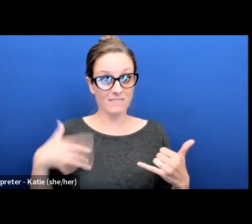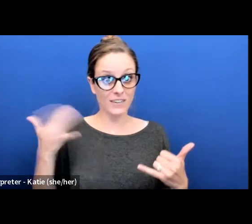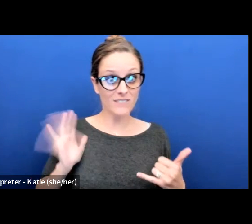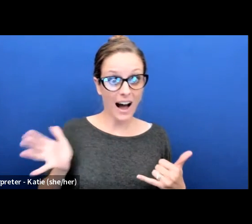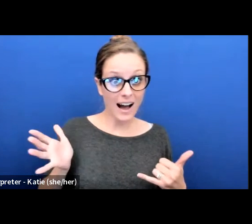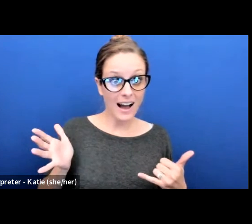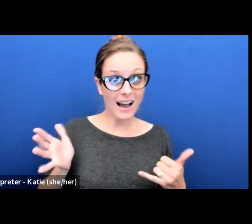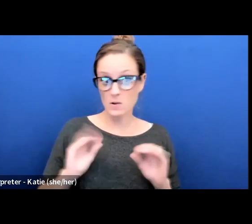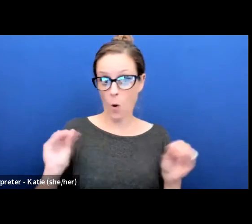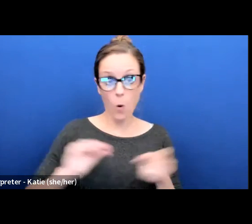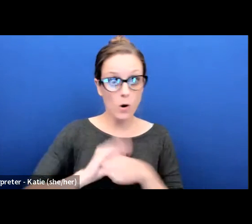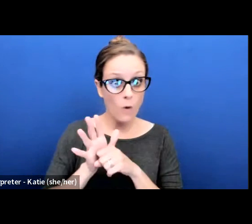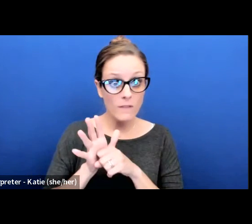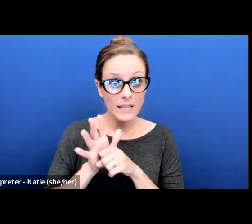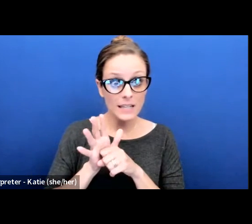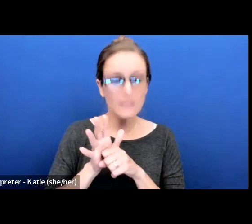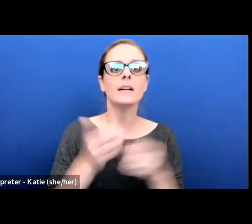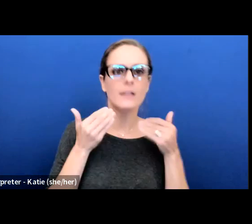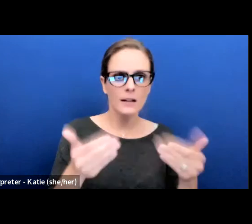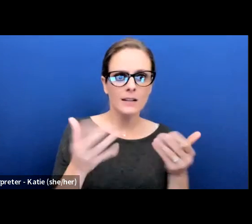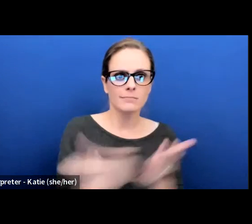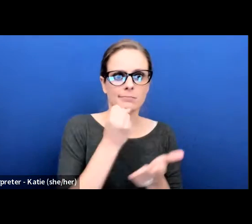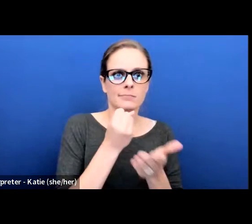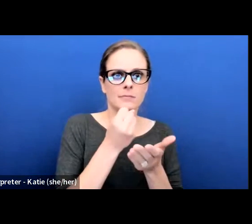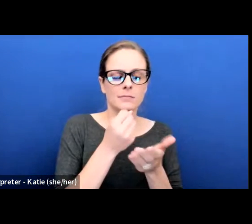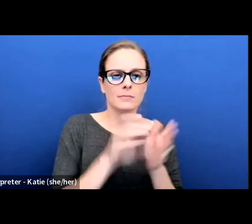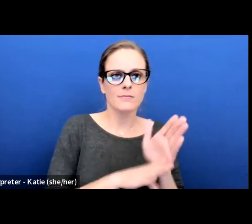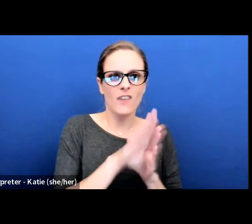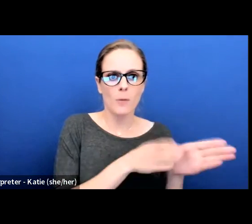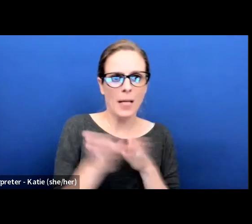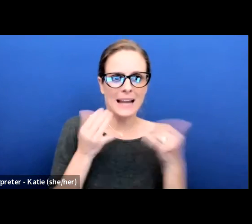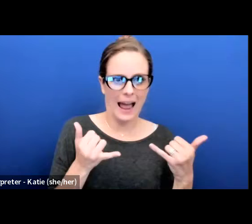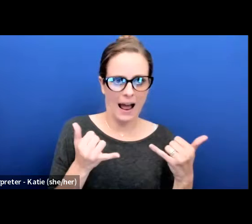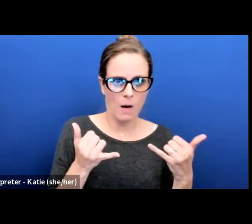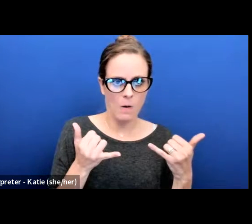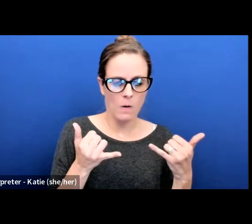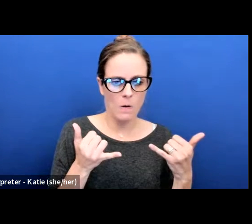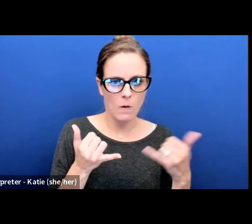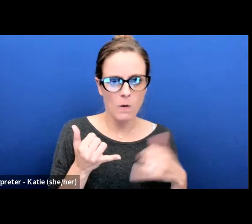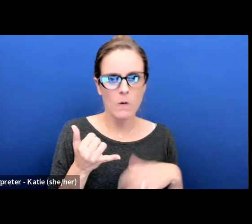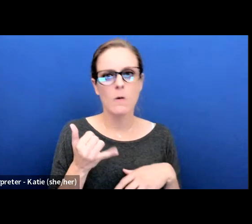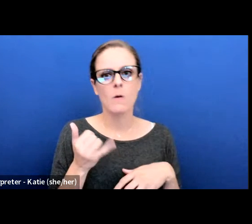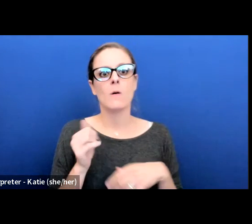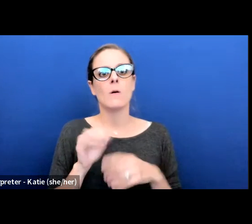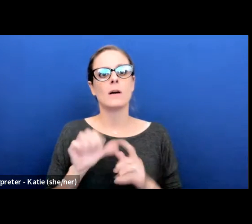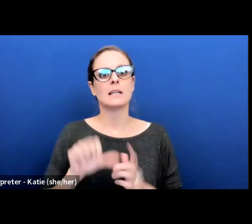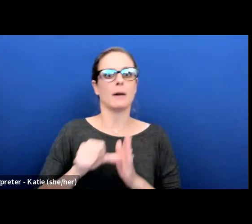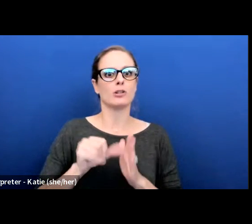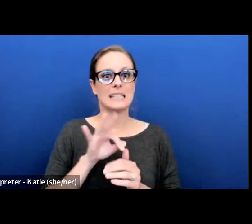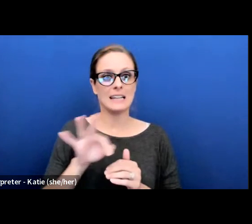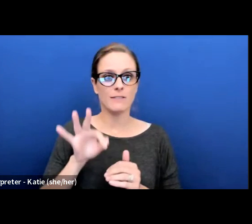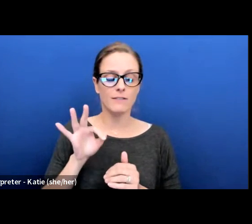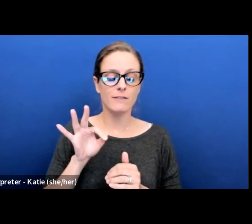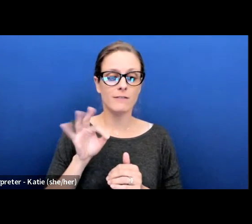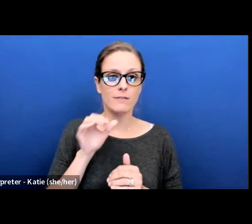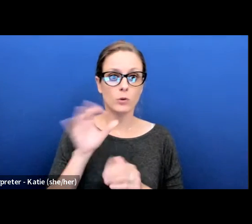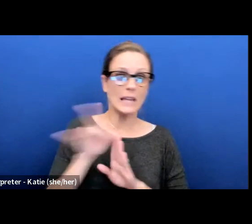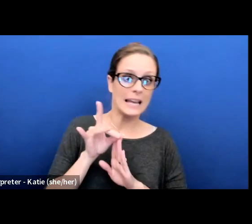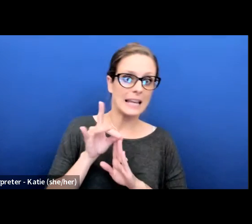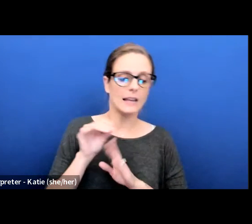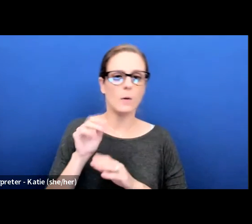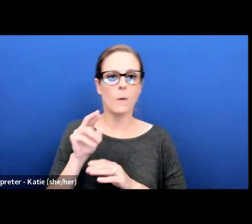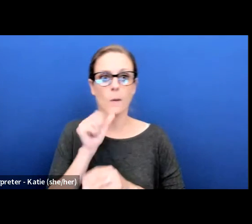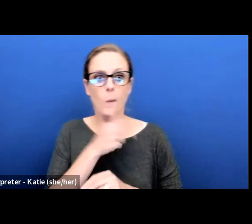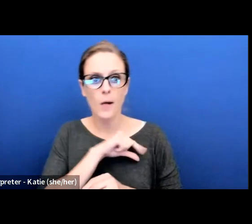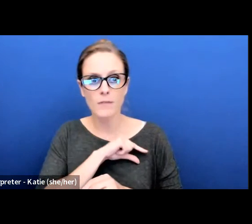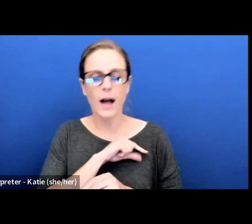who should get it or you don't qualify. So that's something that should be arranged with the primary care doctor ahead of time, not like wait and see how you